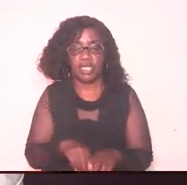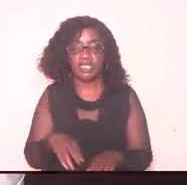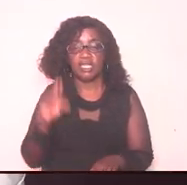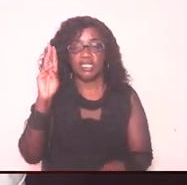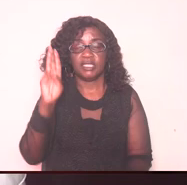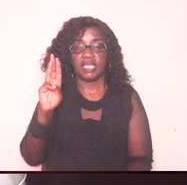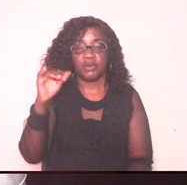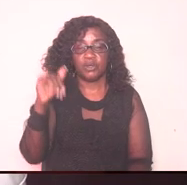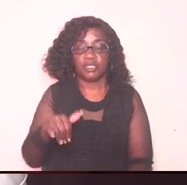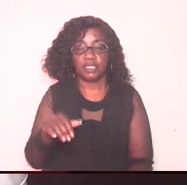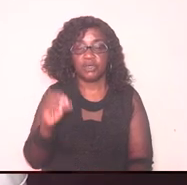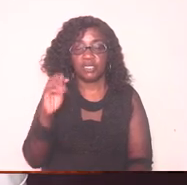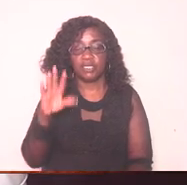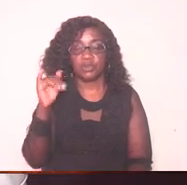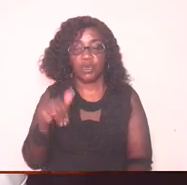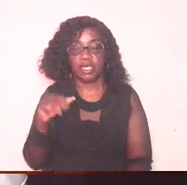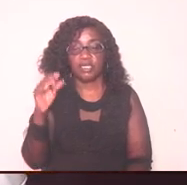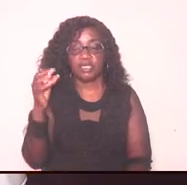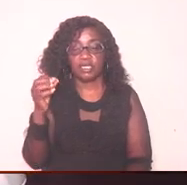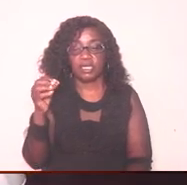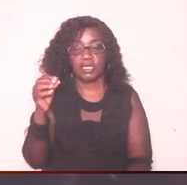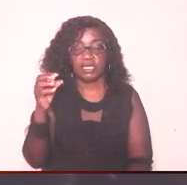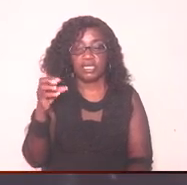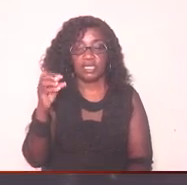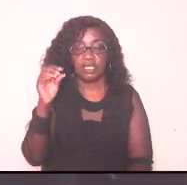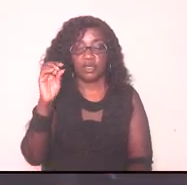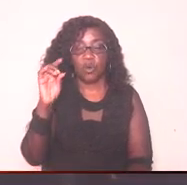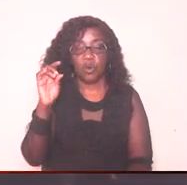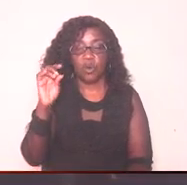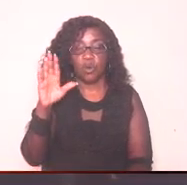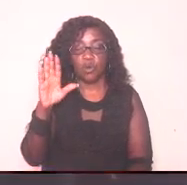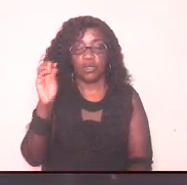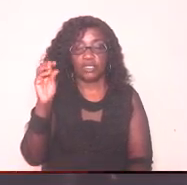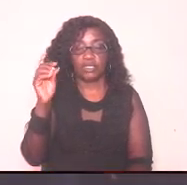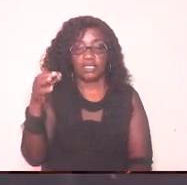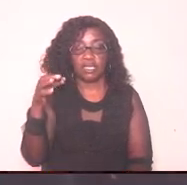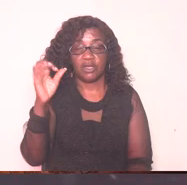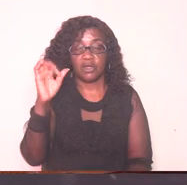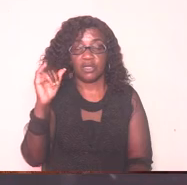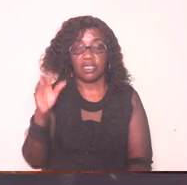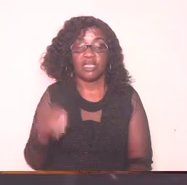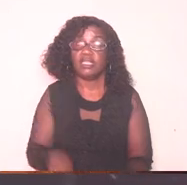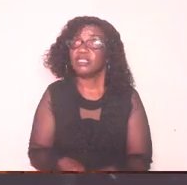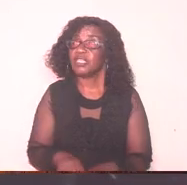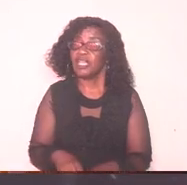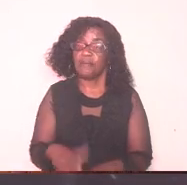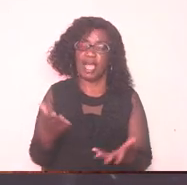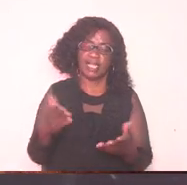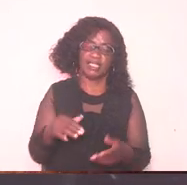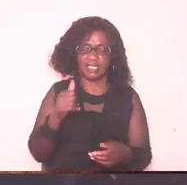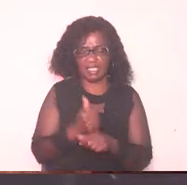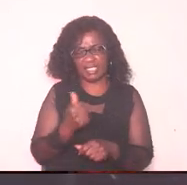understand that at 16, you're allowing your sex drive to get in your head, yes, but we do not believe that you're ready to make